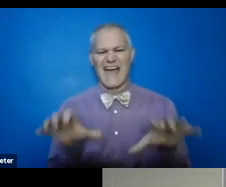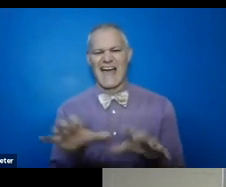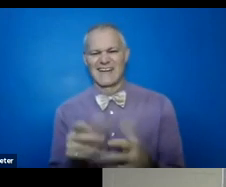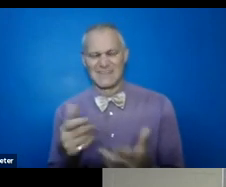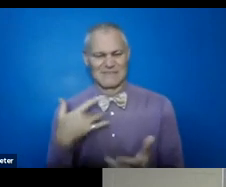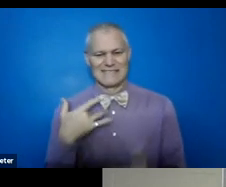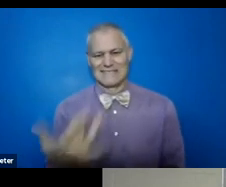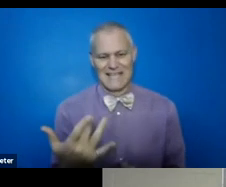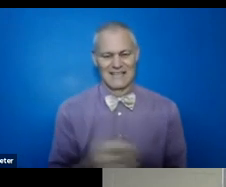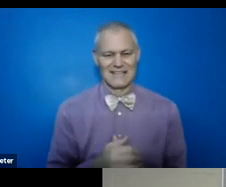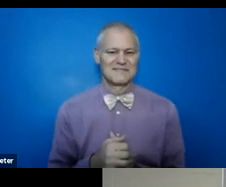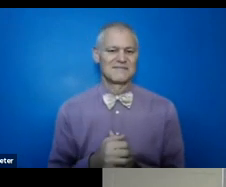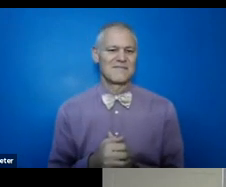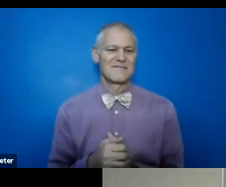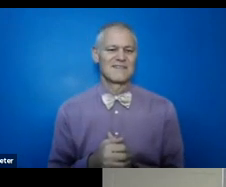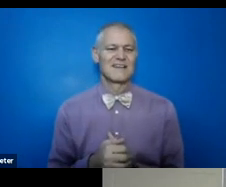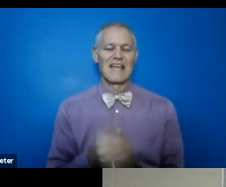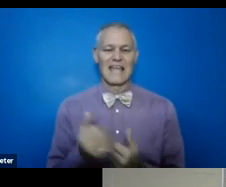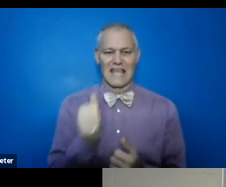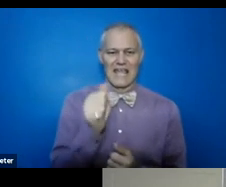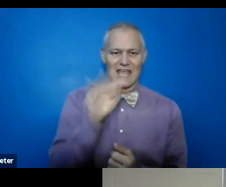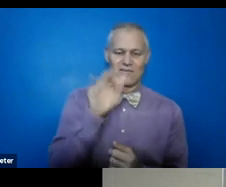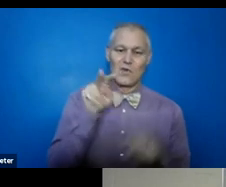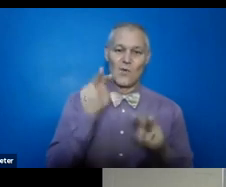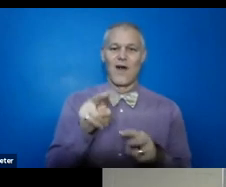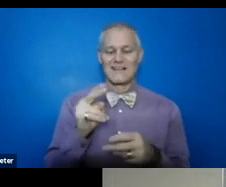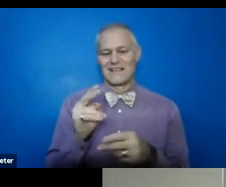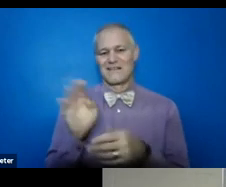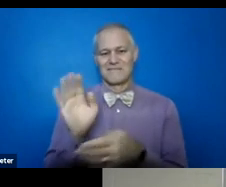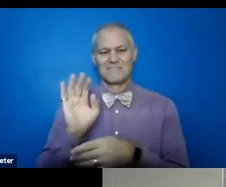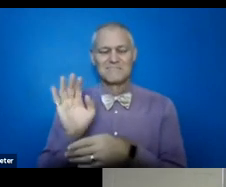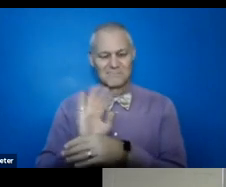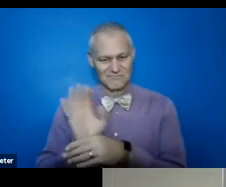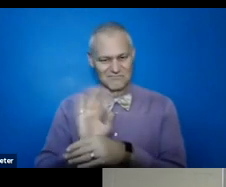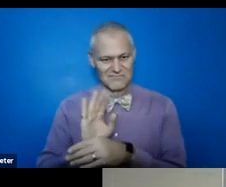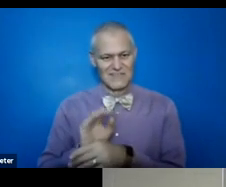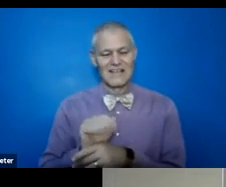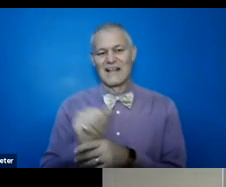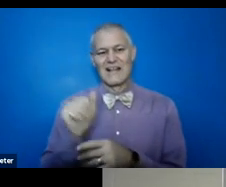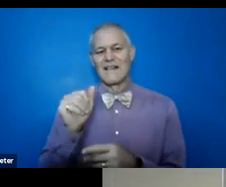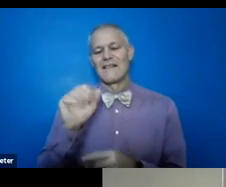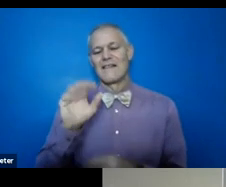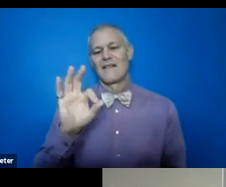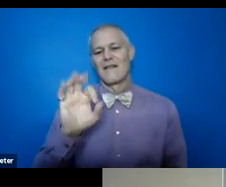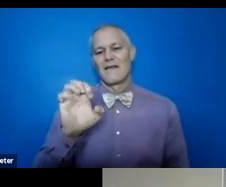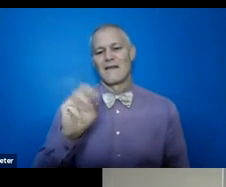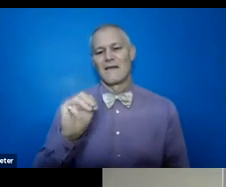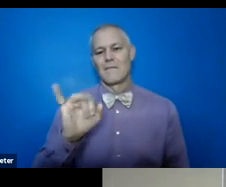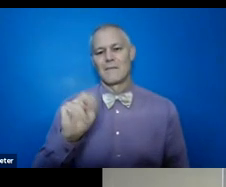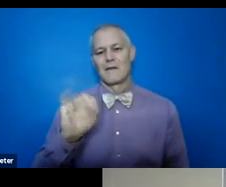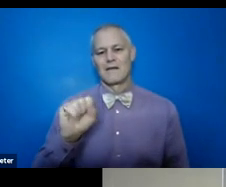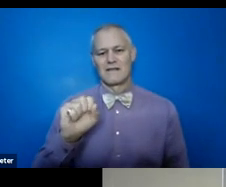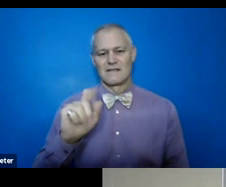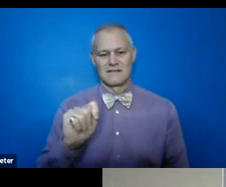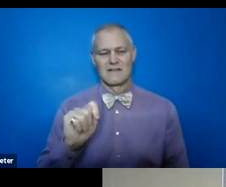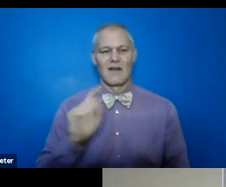if anyone watched the Feminist on Cell Block Y film that I know is kind of part of the suggested viewing, you even see